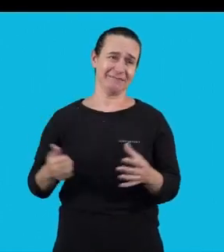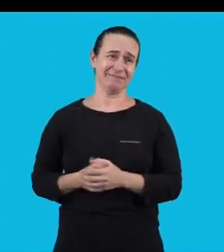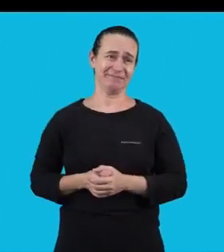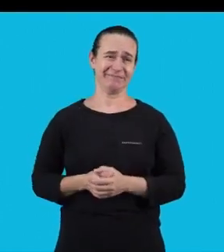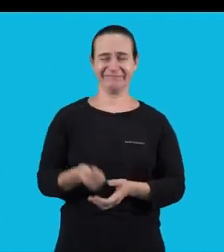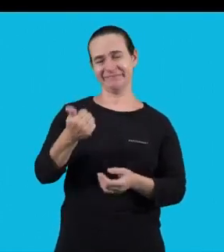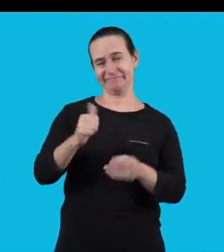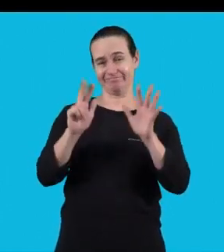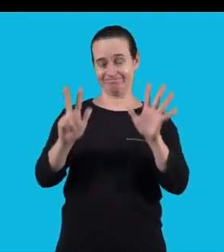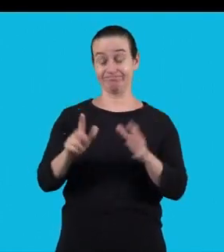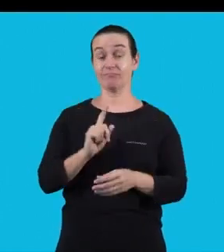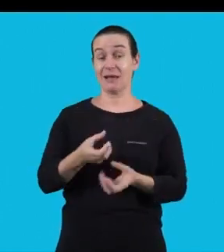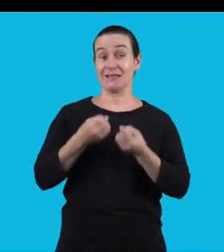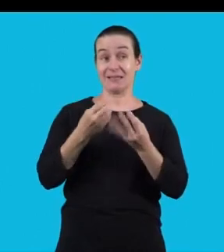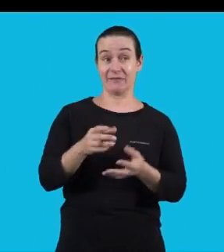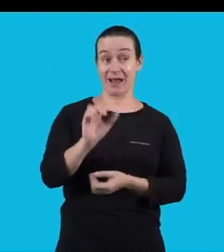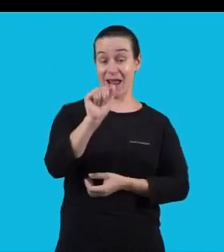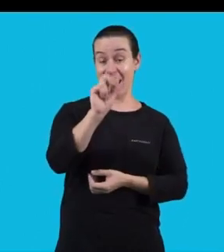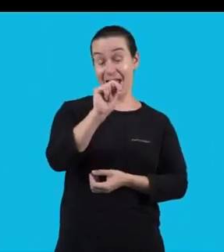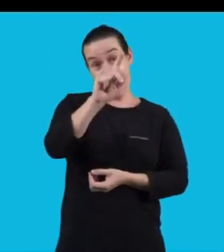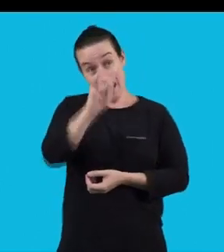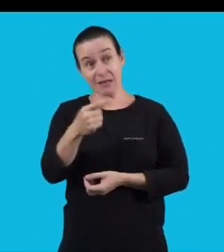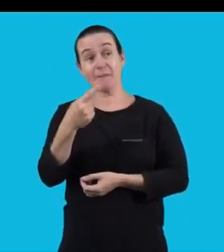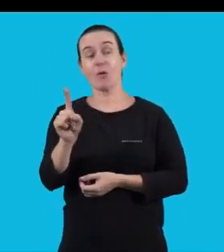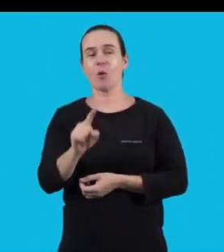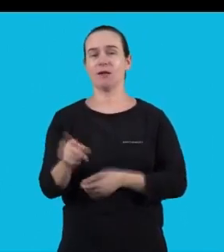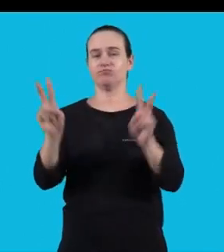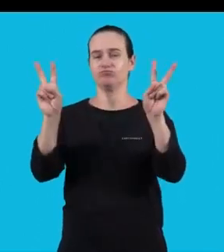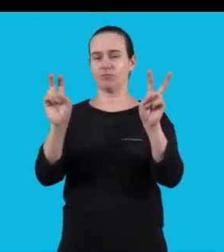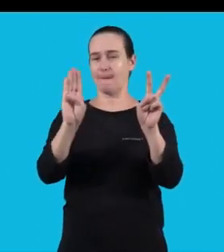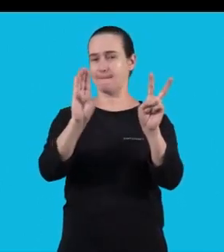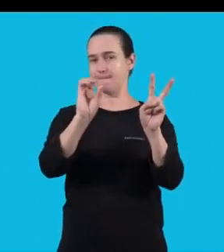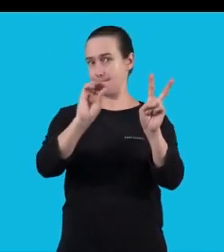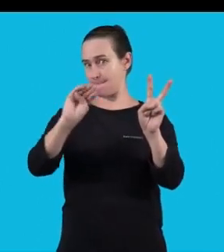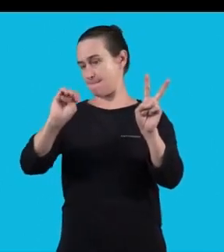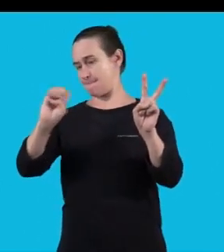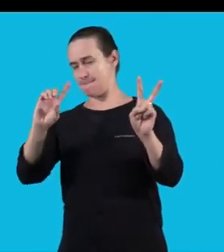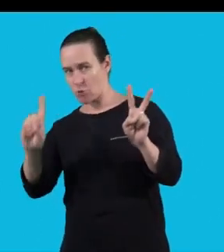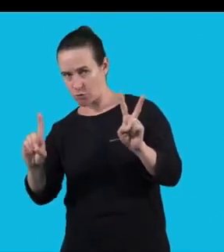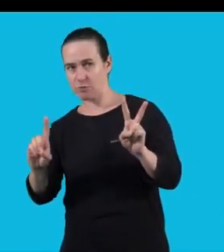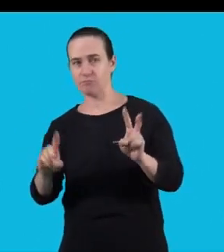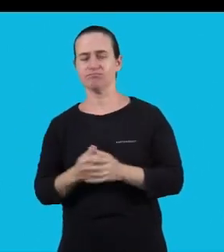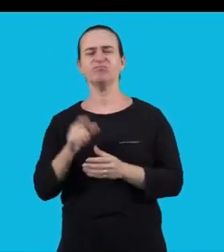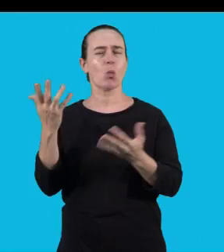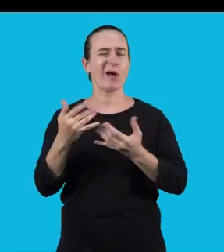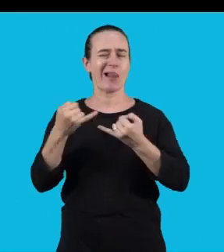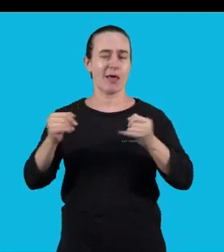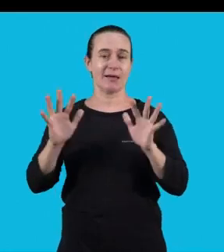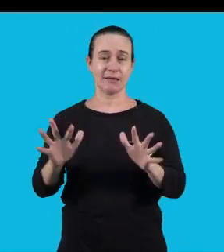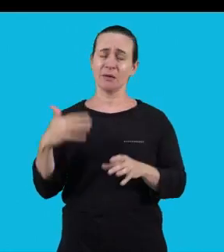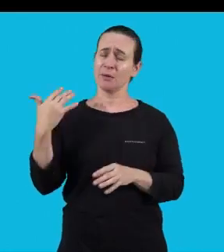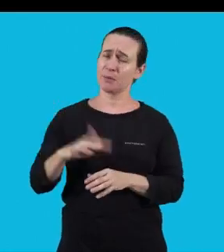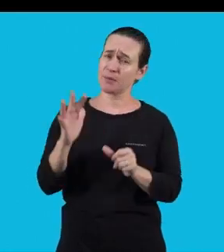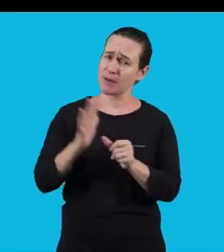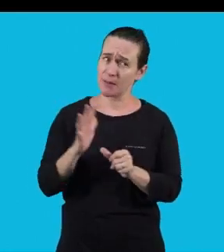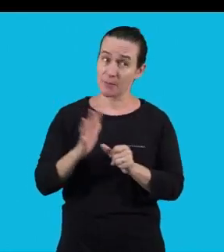Question 5.8, give the antonym of boomed in line 10, and then very, very important, grade